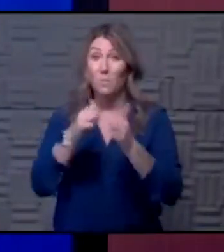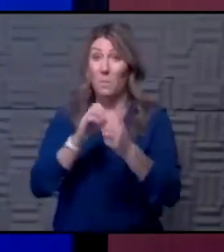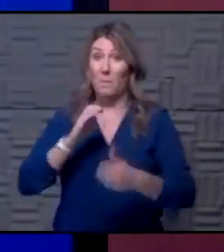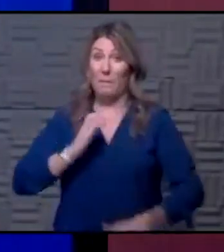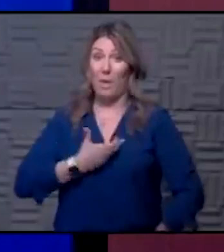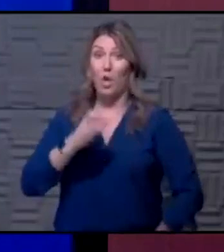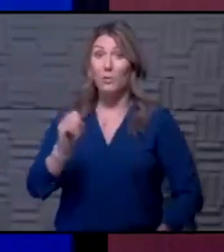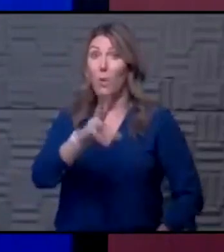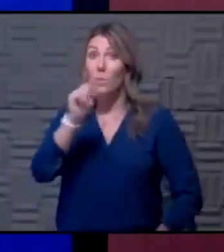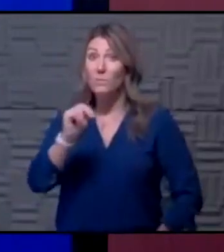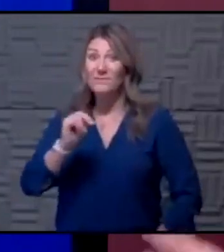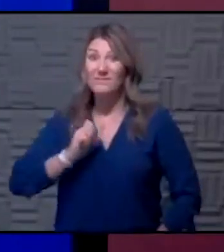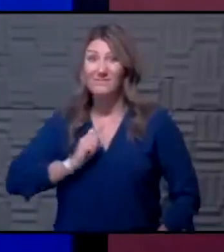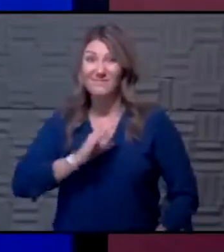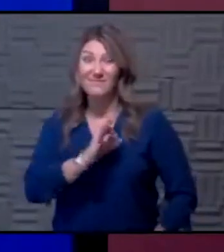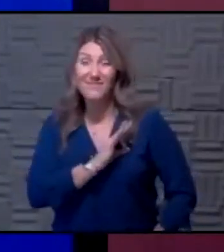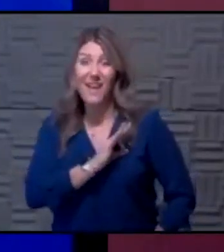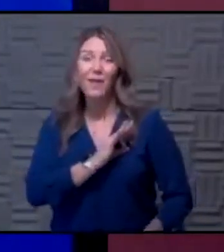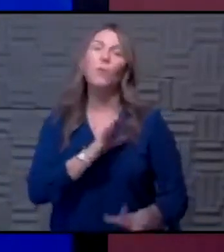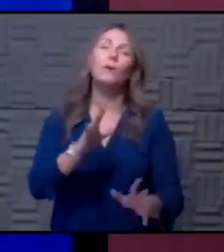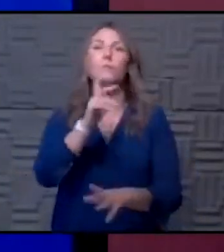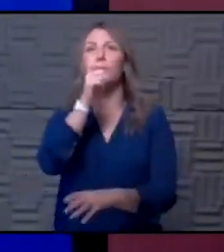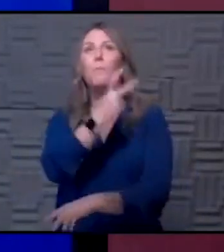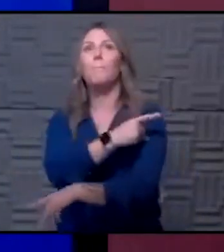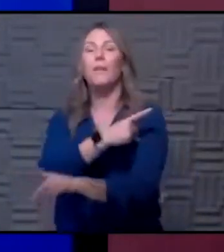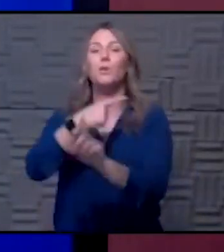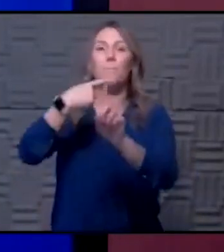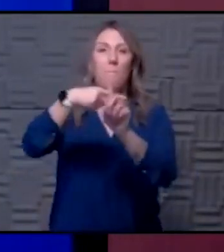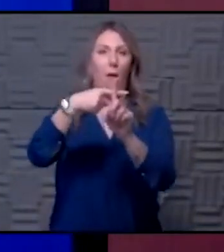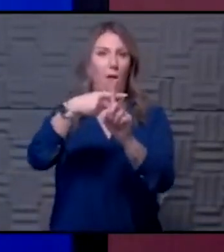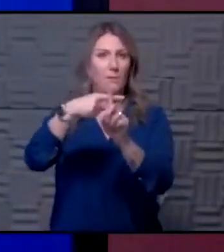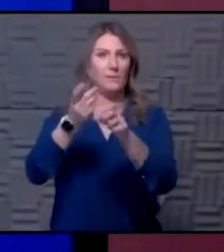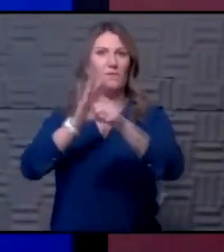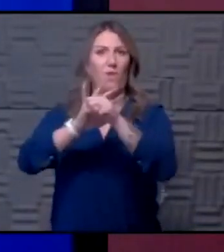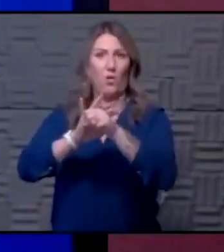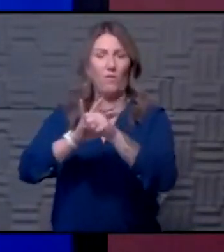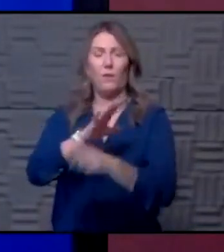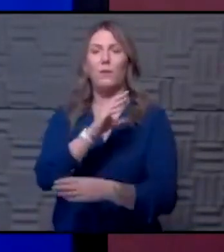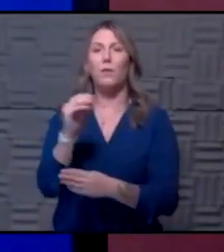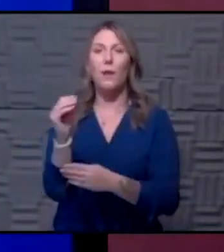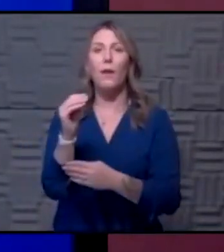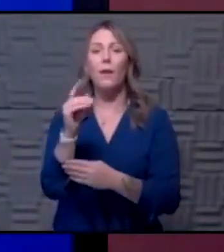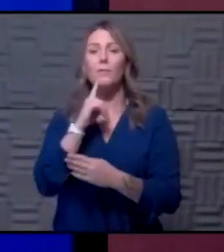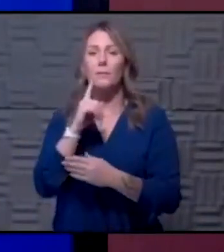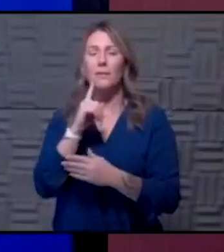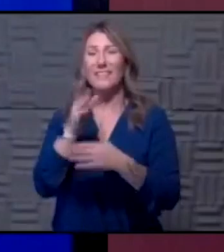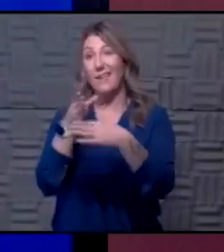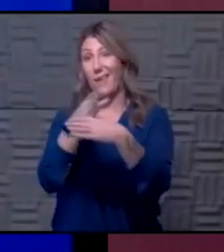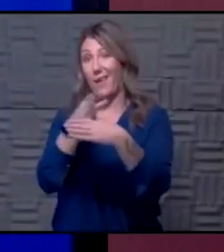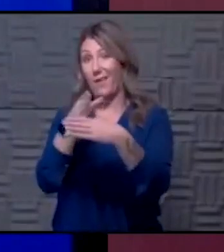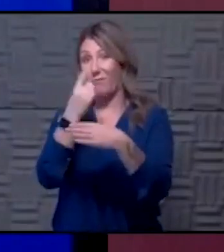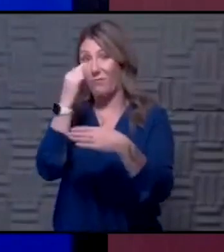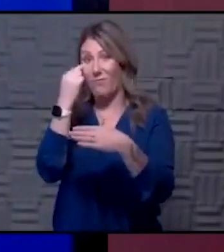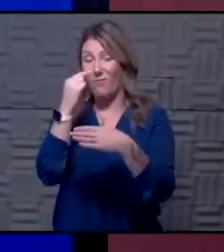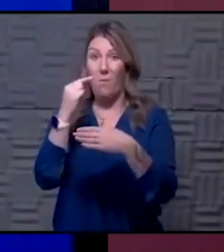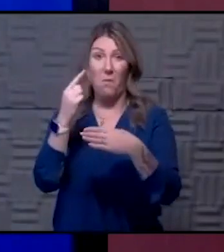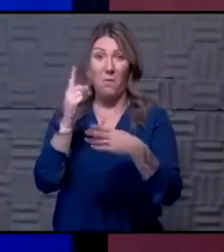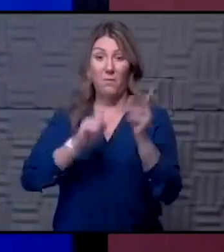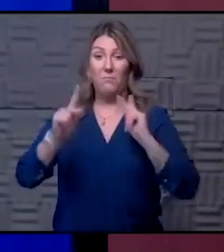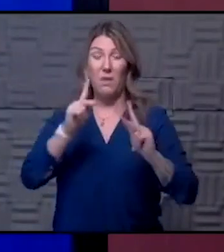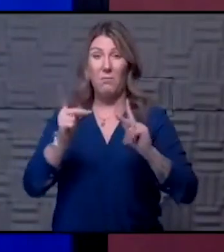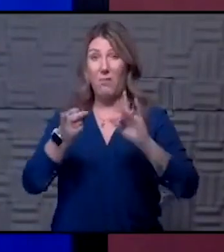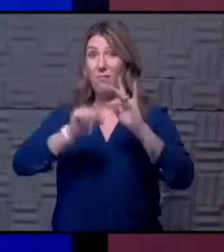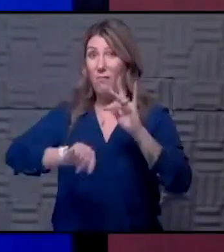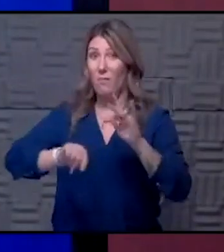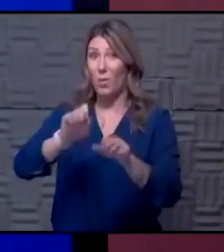should say not patients, but positive tests. And our rolling average for the number of people who are out from